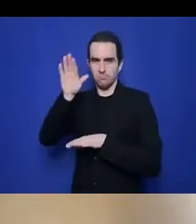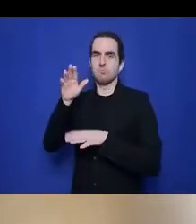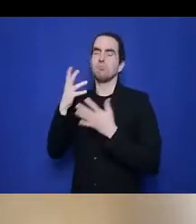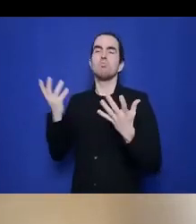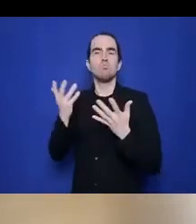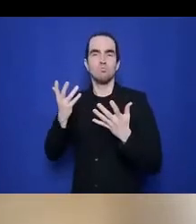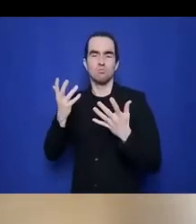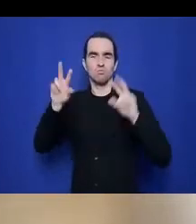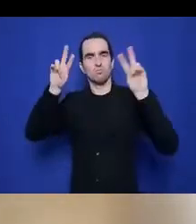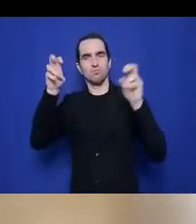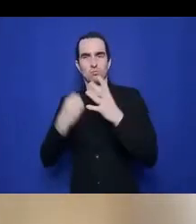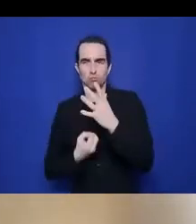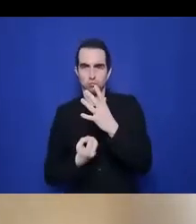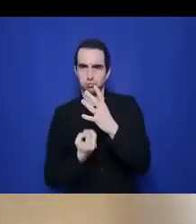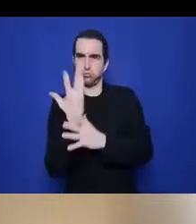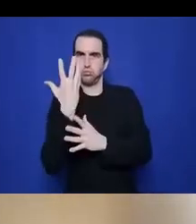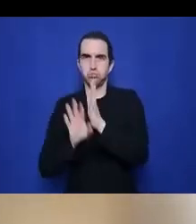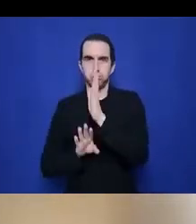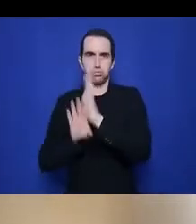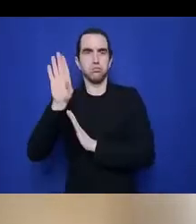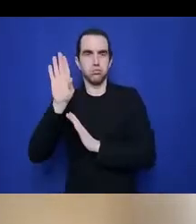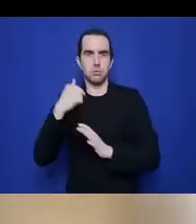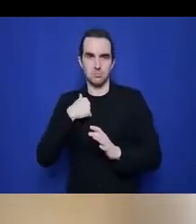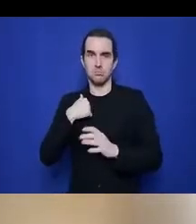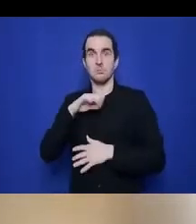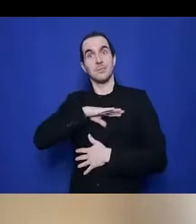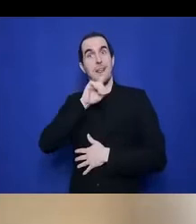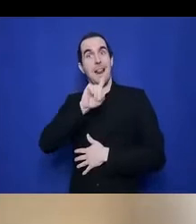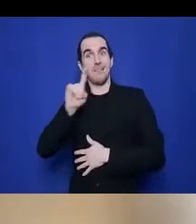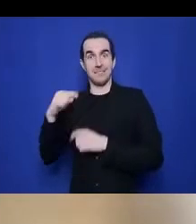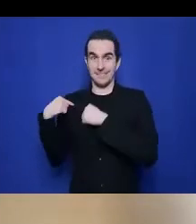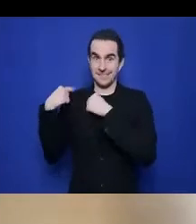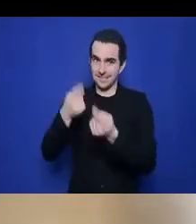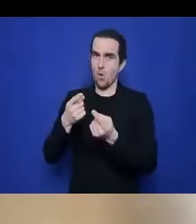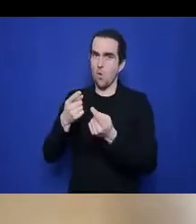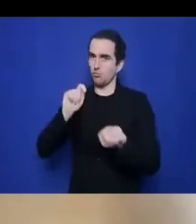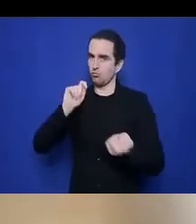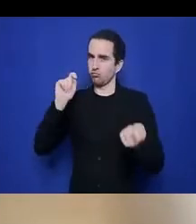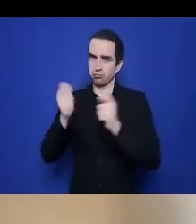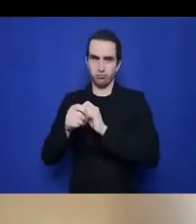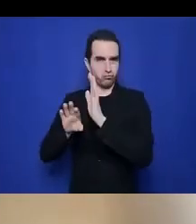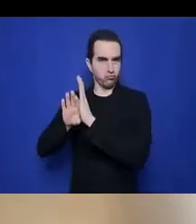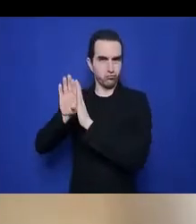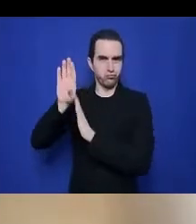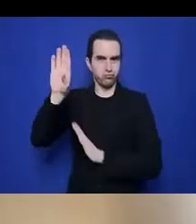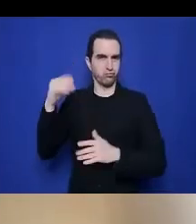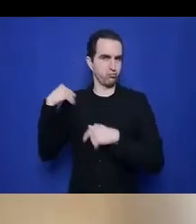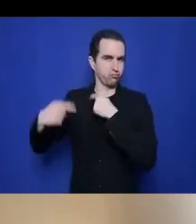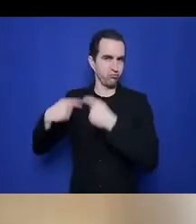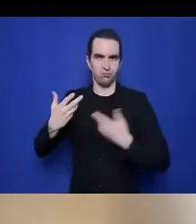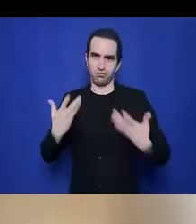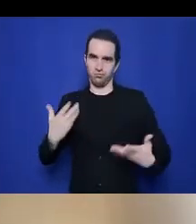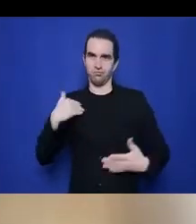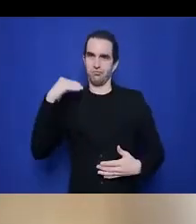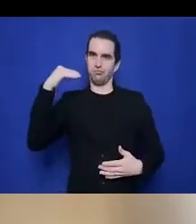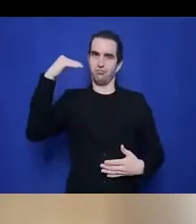person. I've learned a lot about myself and about my community. Being in a wheelchair was something I tried to put on the